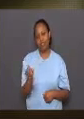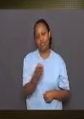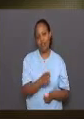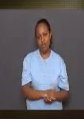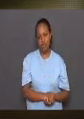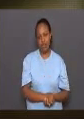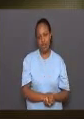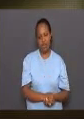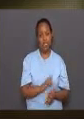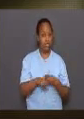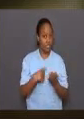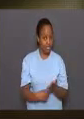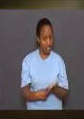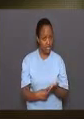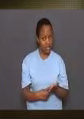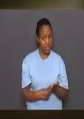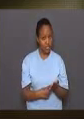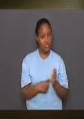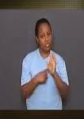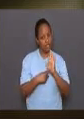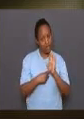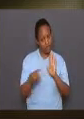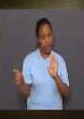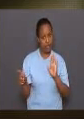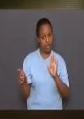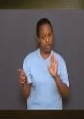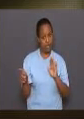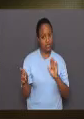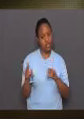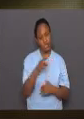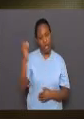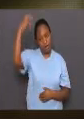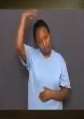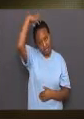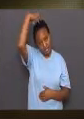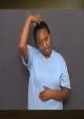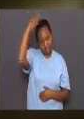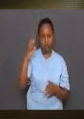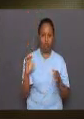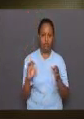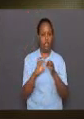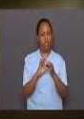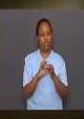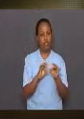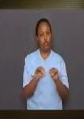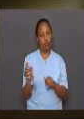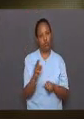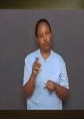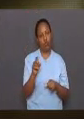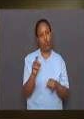Therefore, we can see that transparency in government is related to